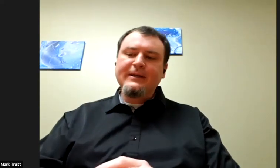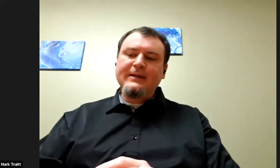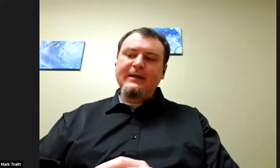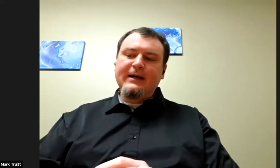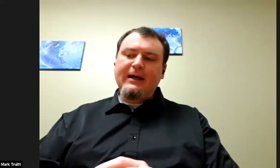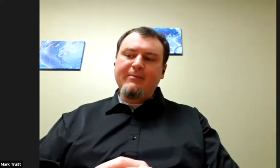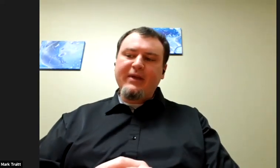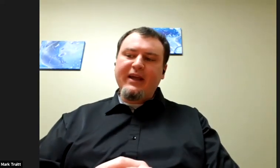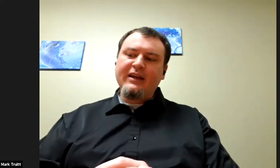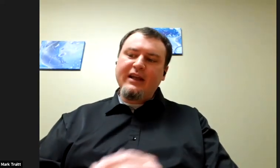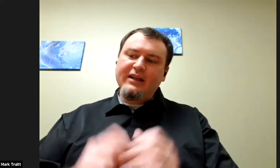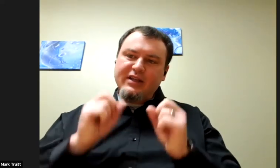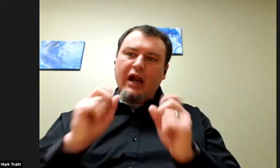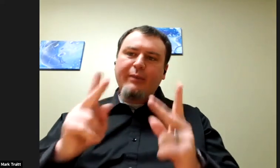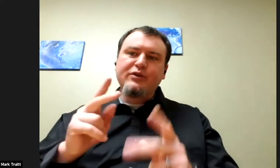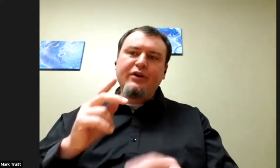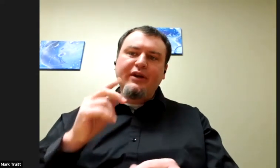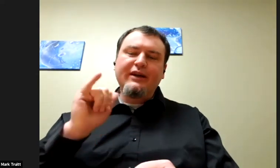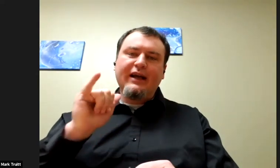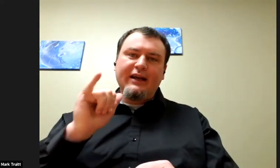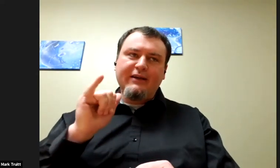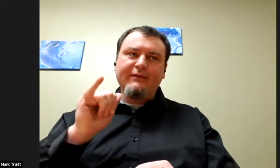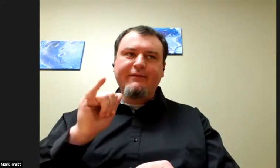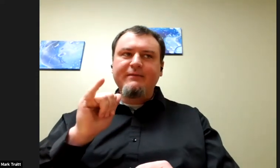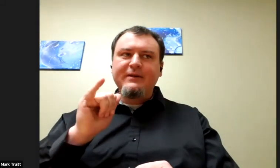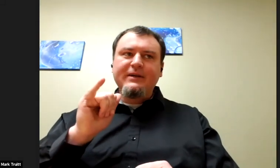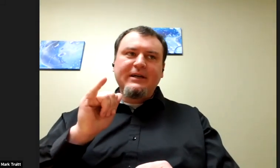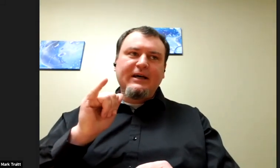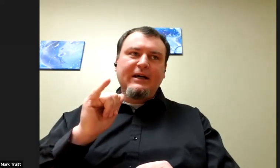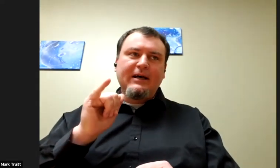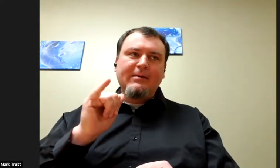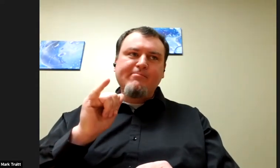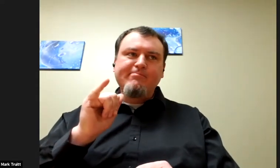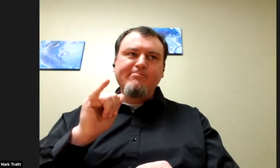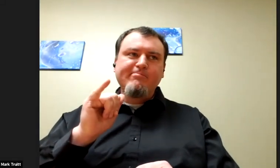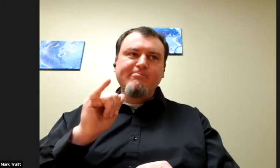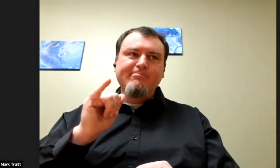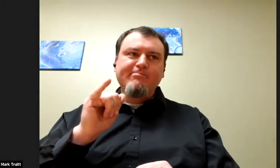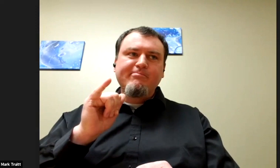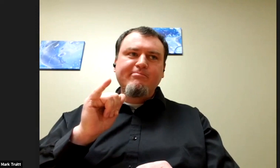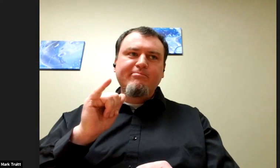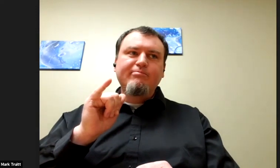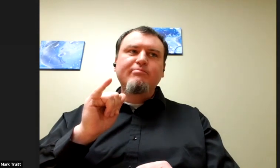this." And it's an opportunity to kind of